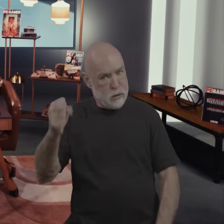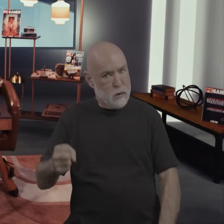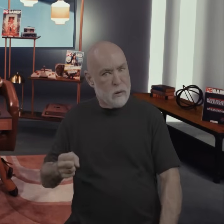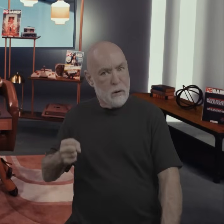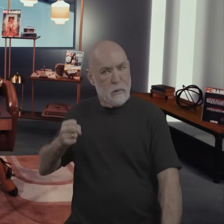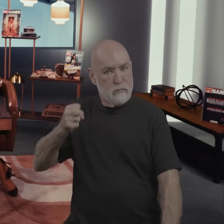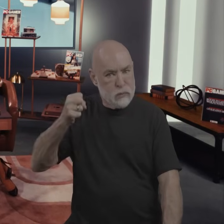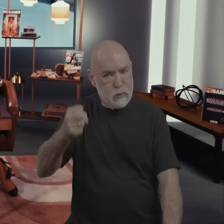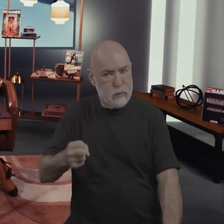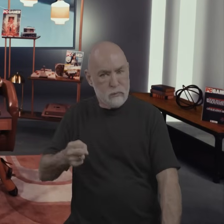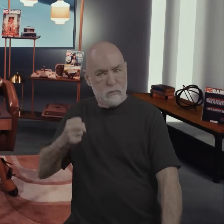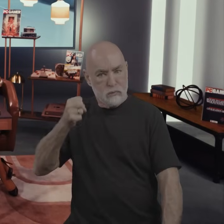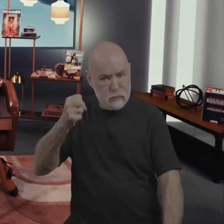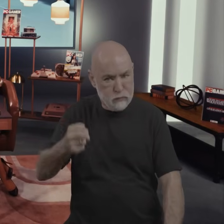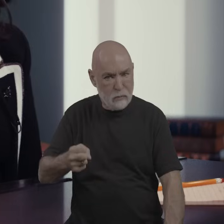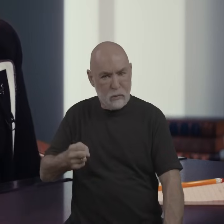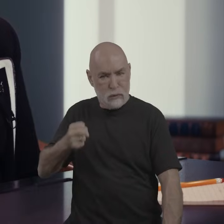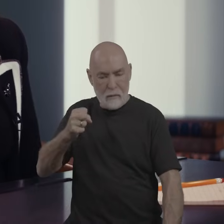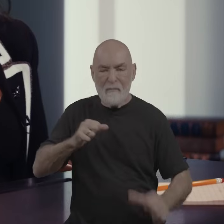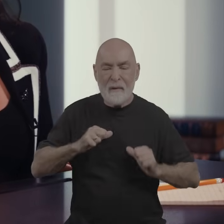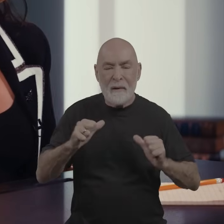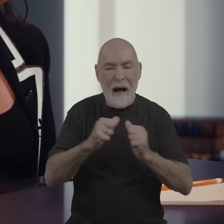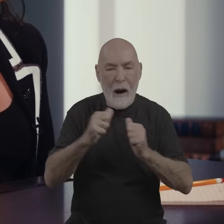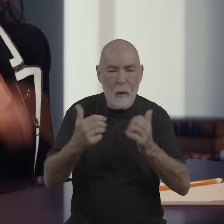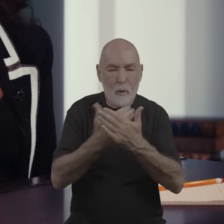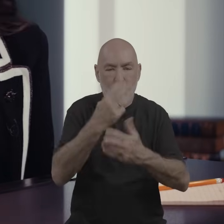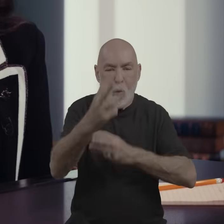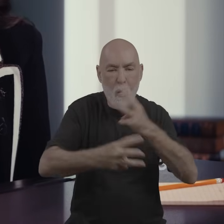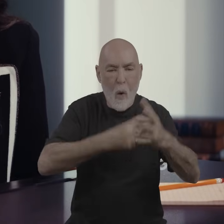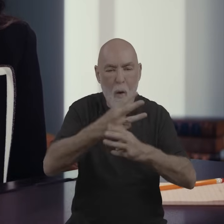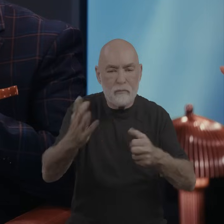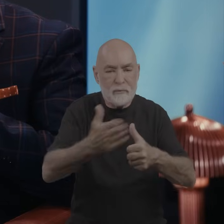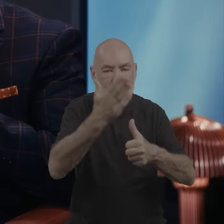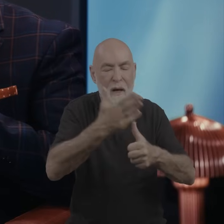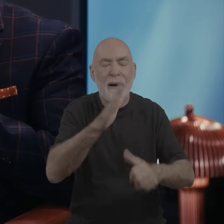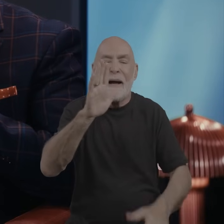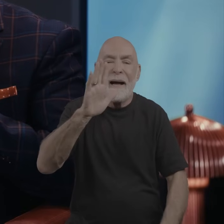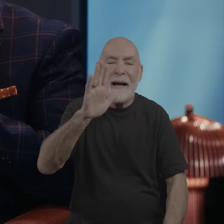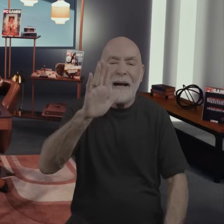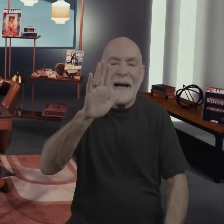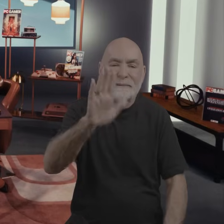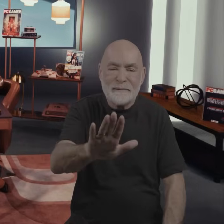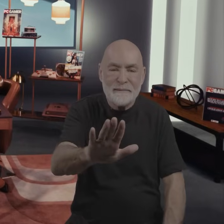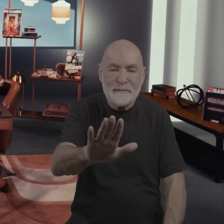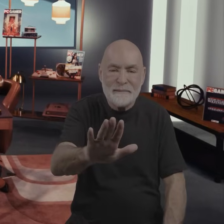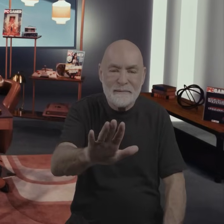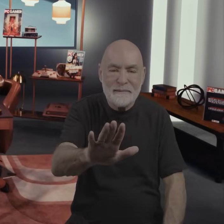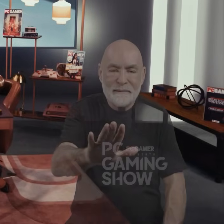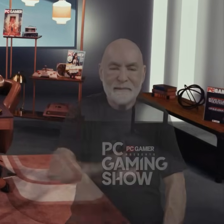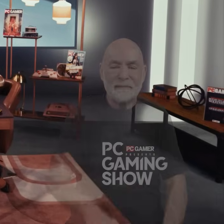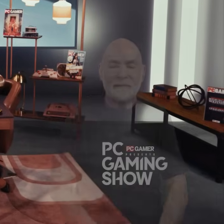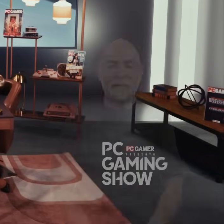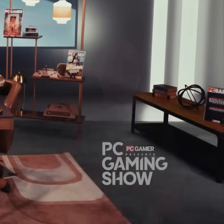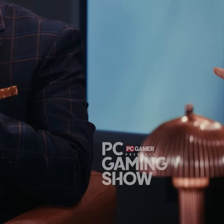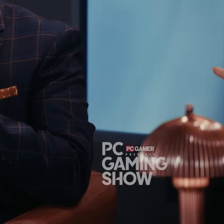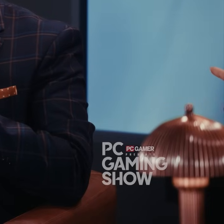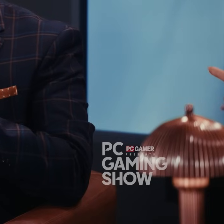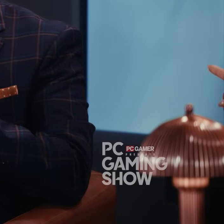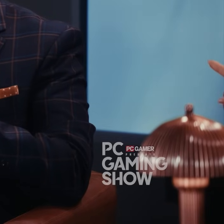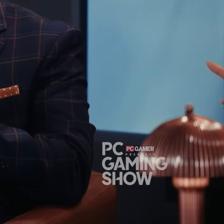train, which means we are right on track for our next world premiere. Sean, no! Put it down.